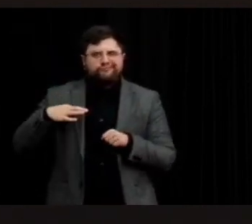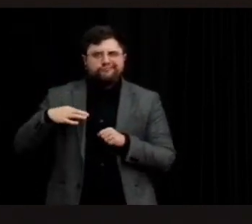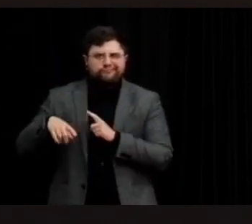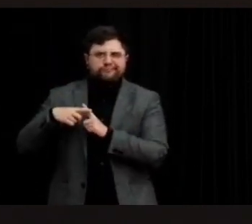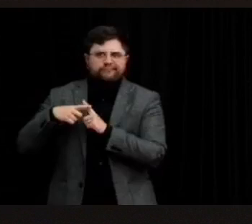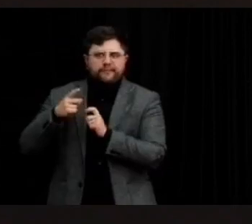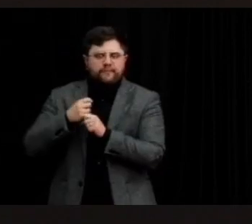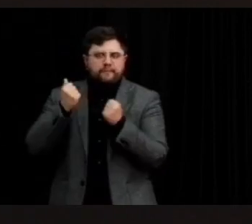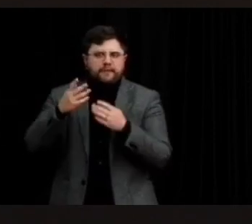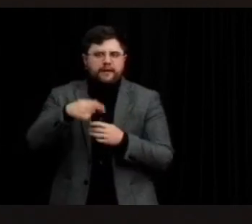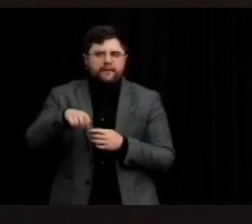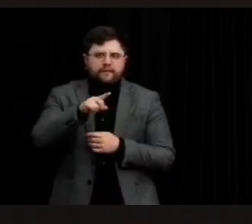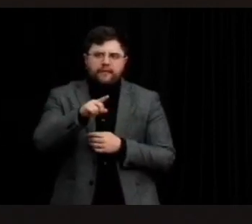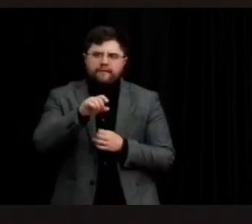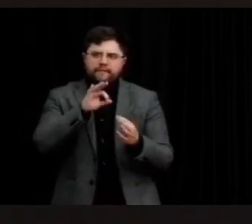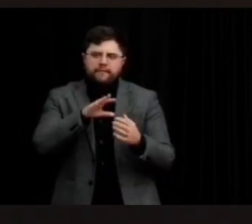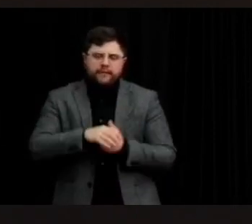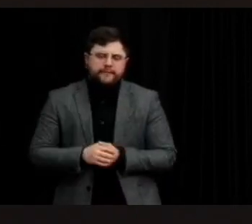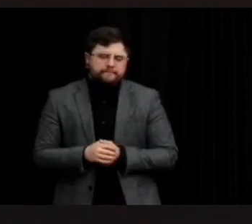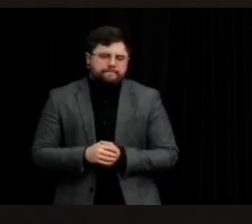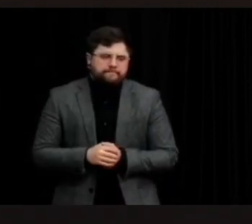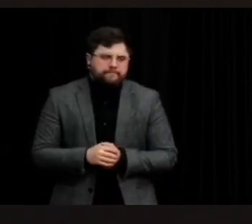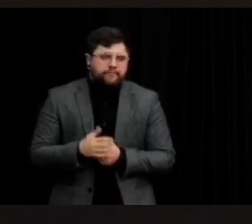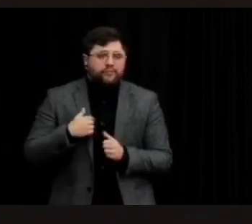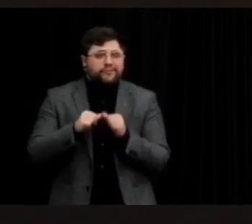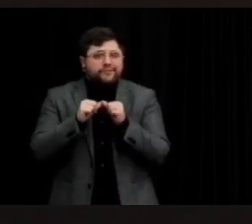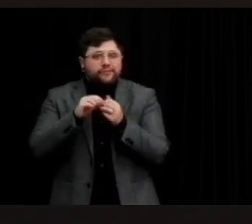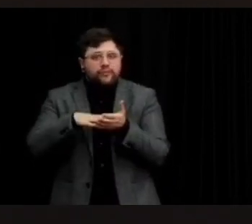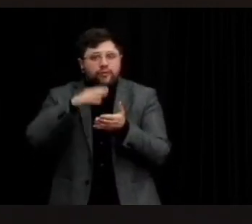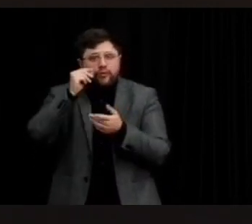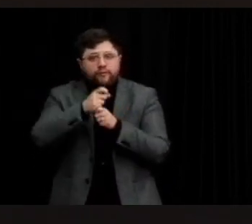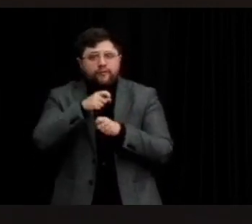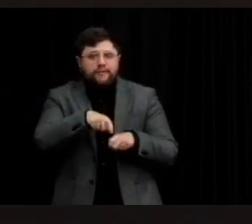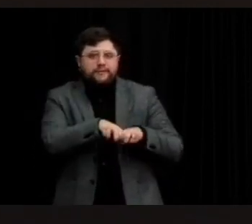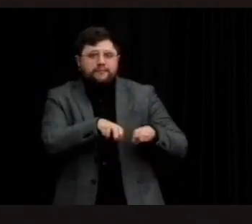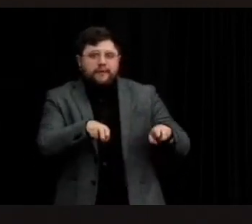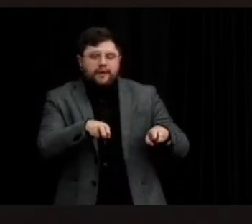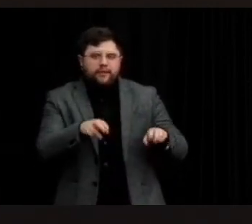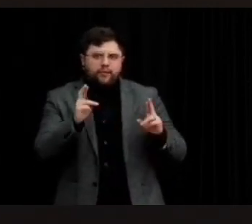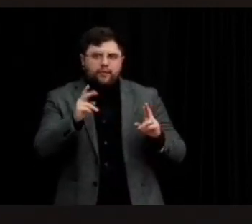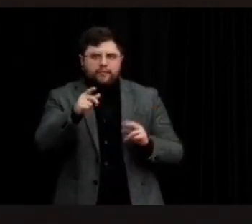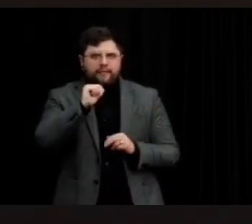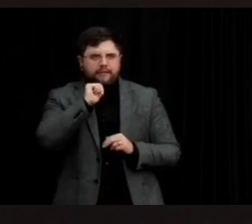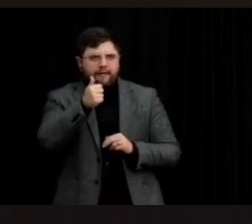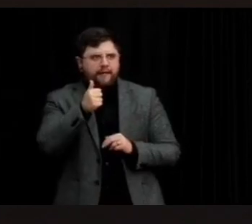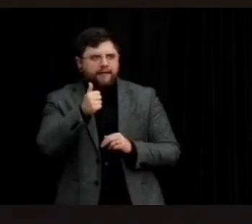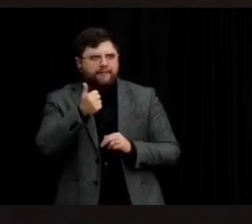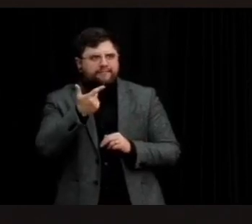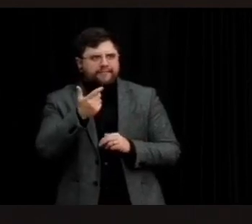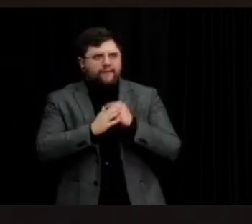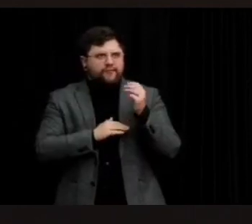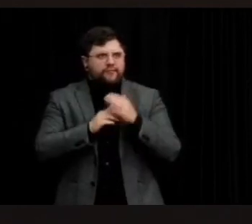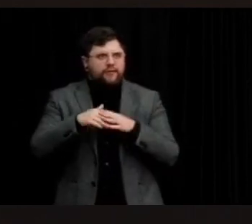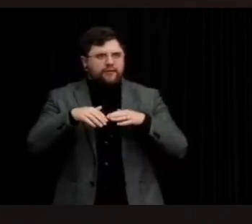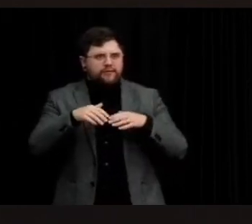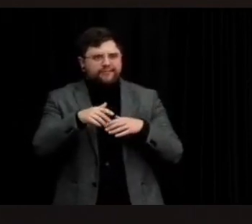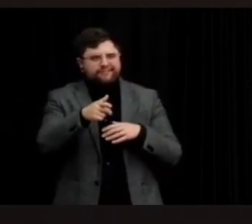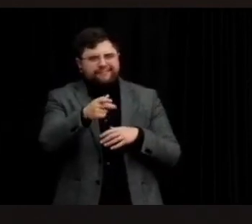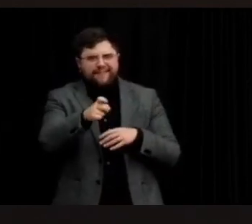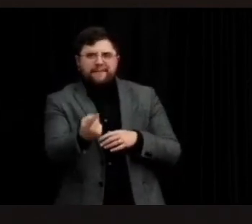them as we continue to learn from this panel discussion. So I hope you didn't get too comfortable because we'll need you back up